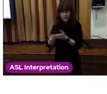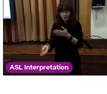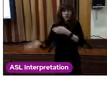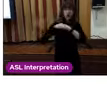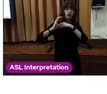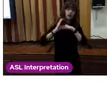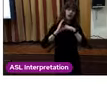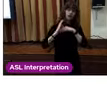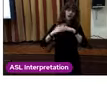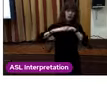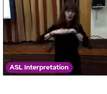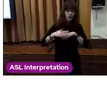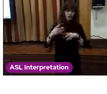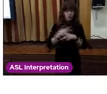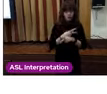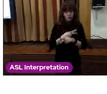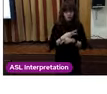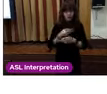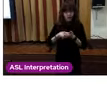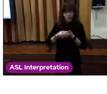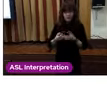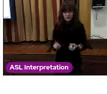well, because you're talking about